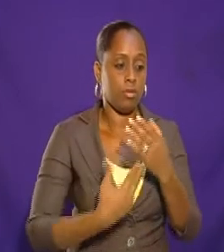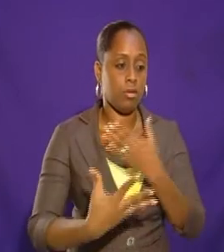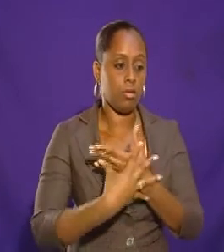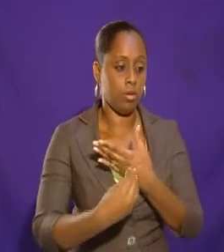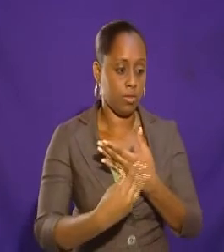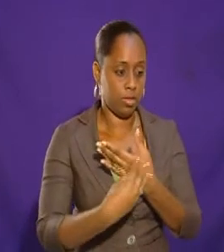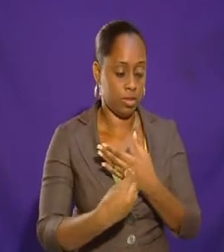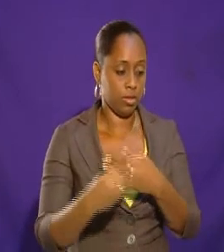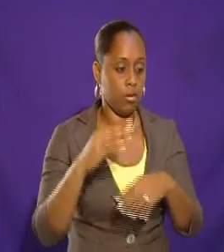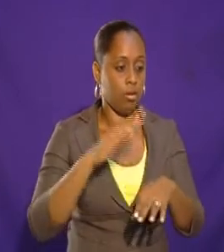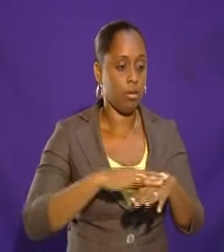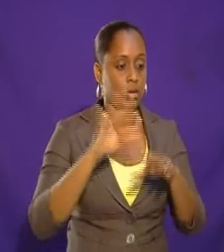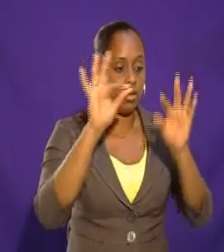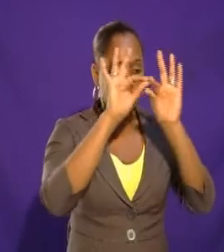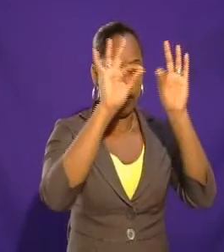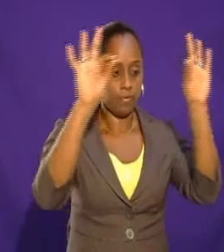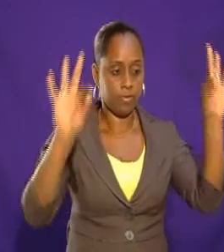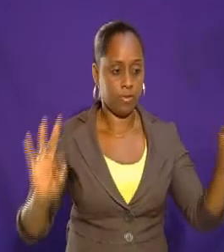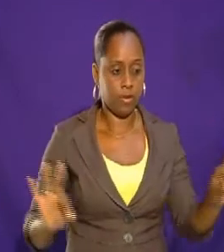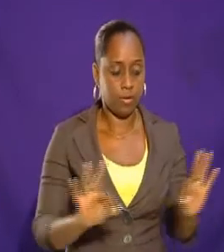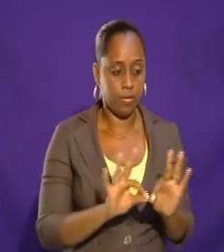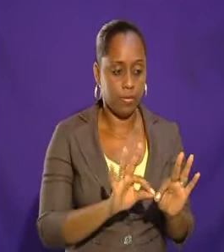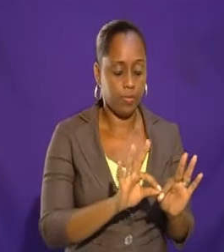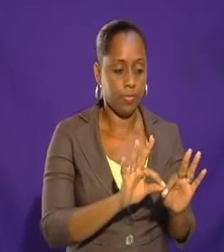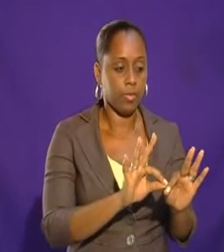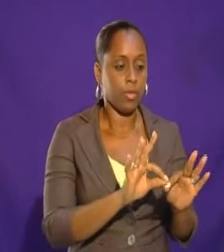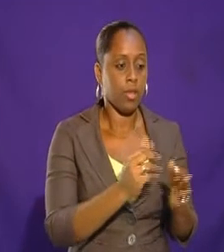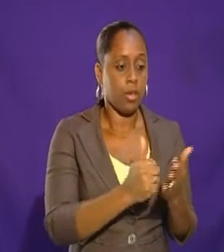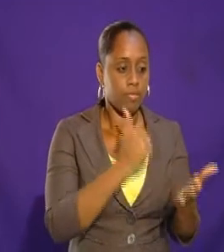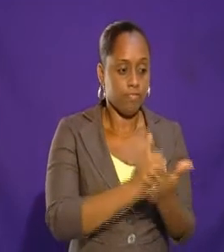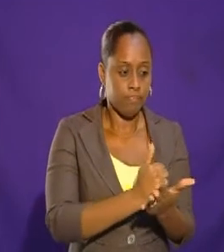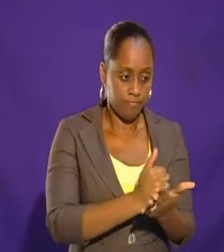by the authority and must be accompanied by